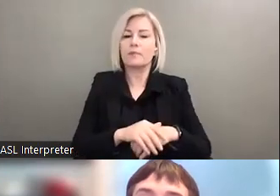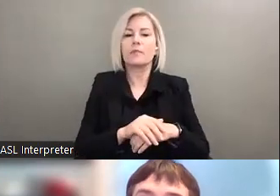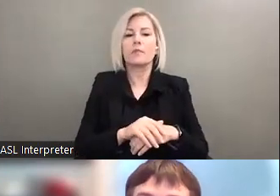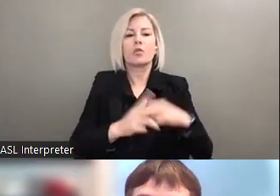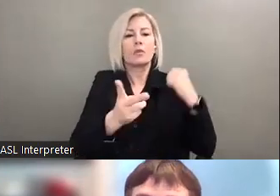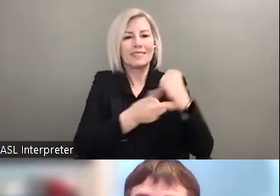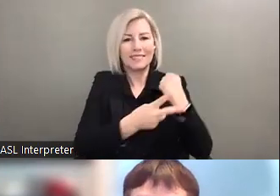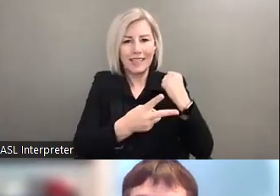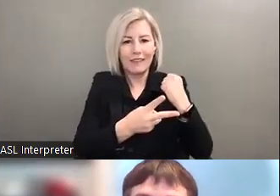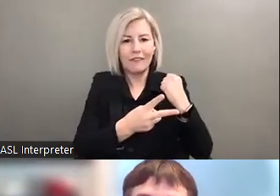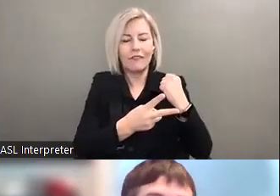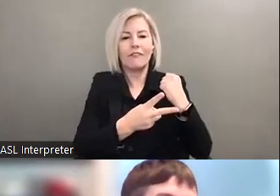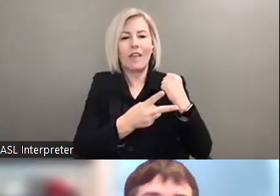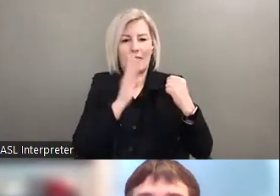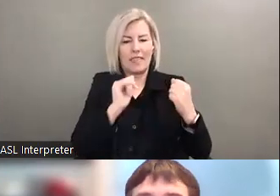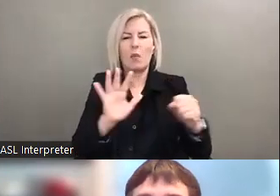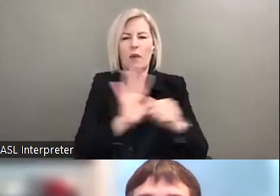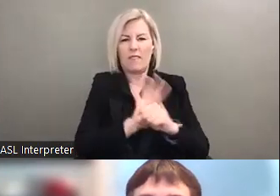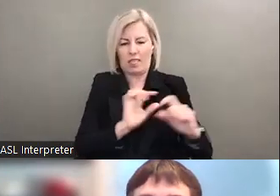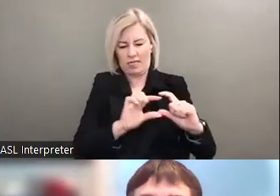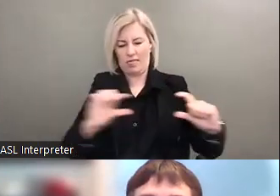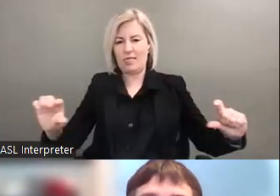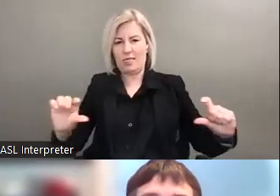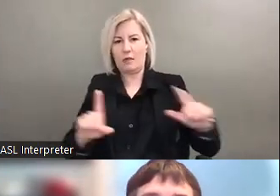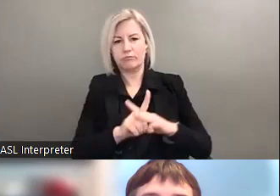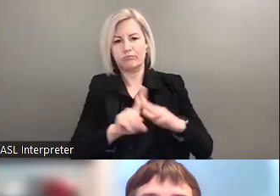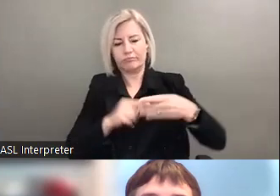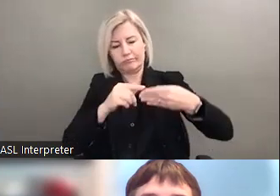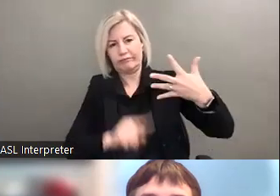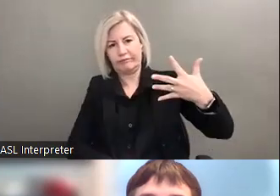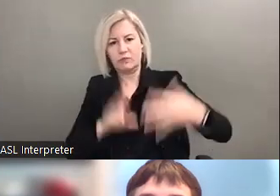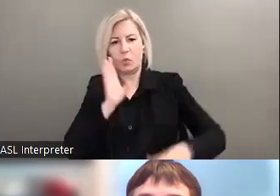see those activities populate on the screen.